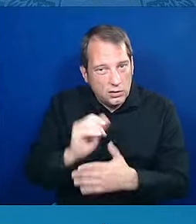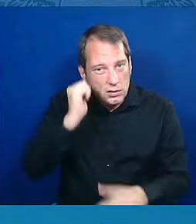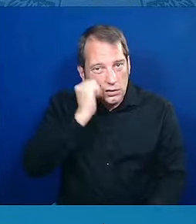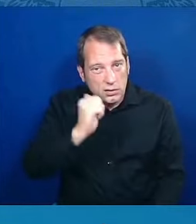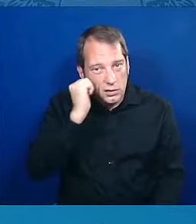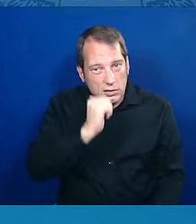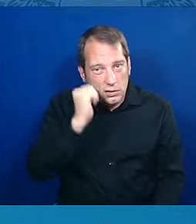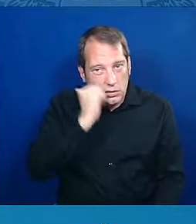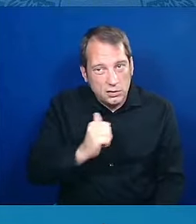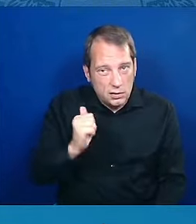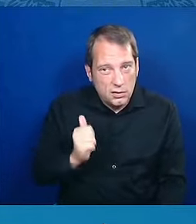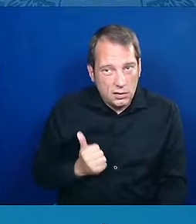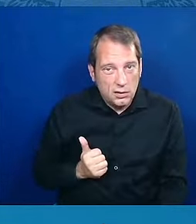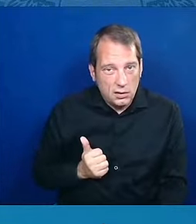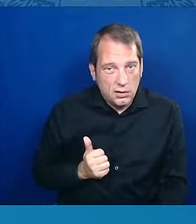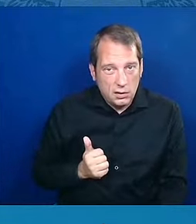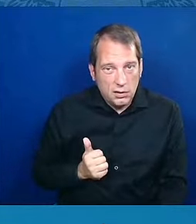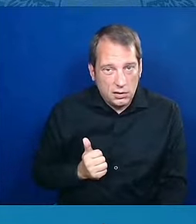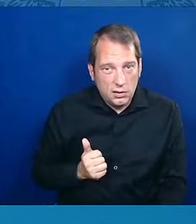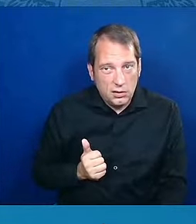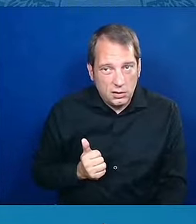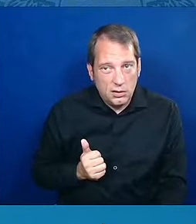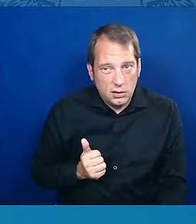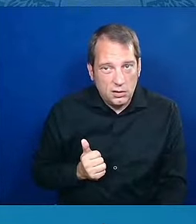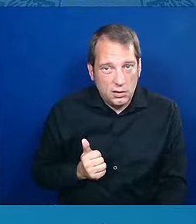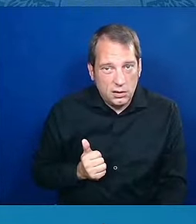Thank unions for sick leave and paid